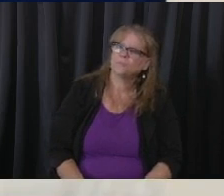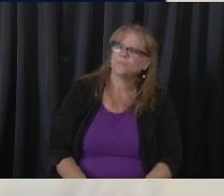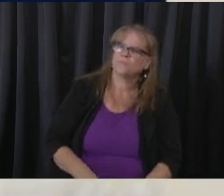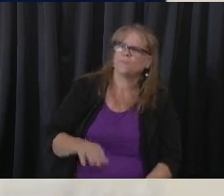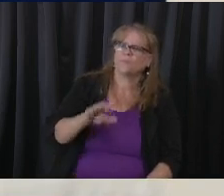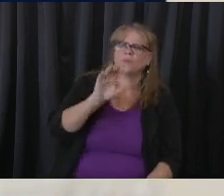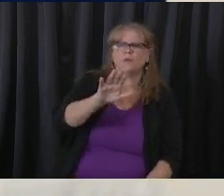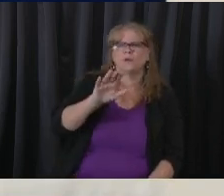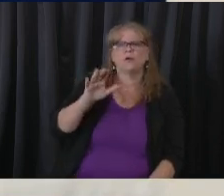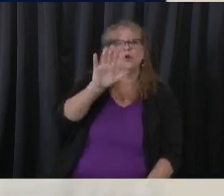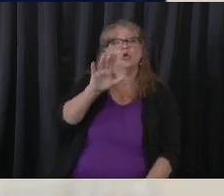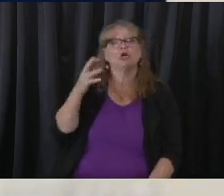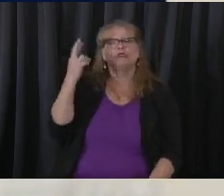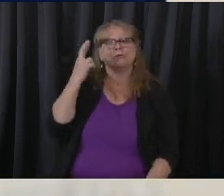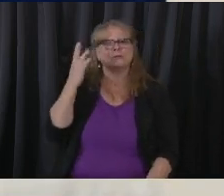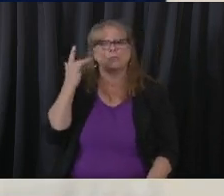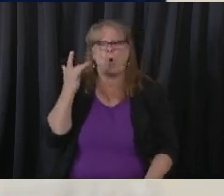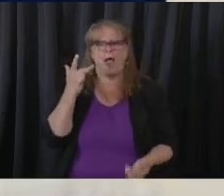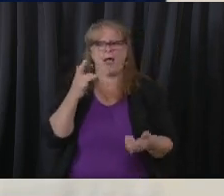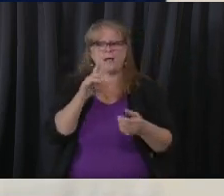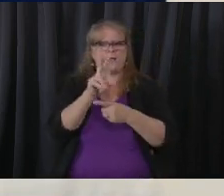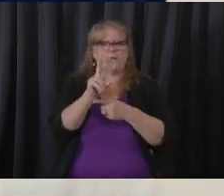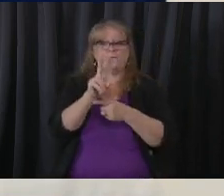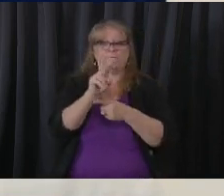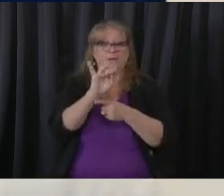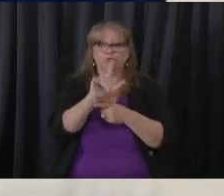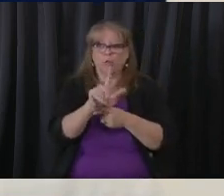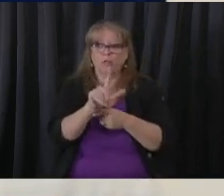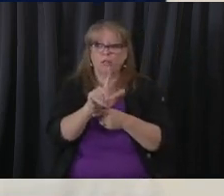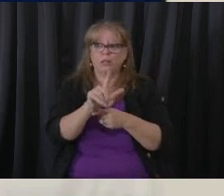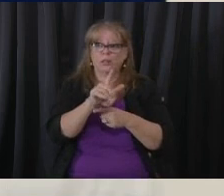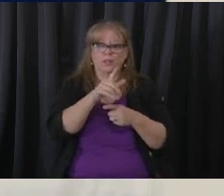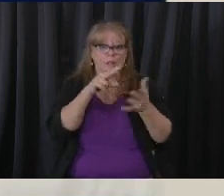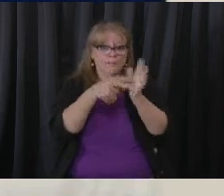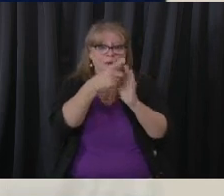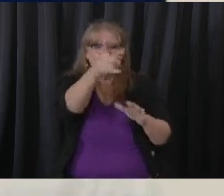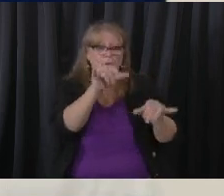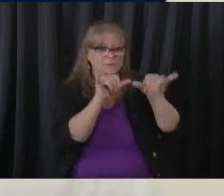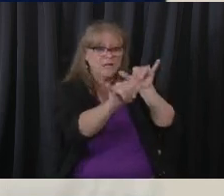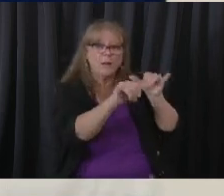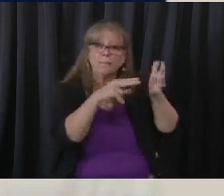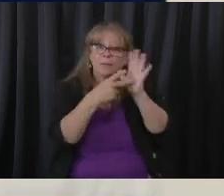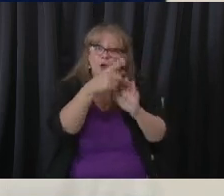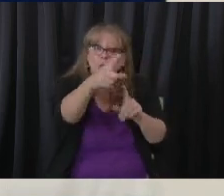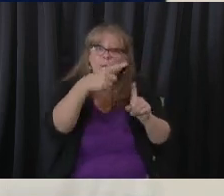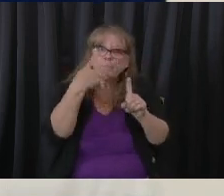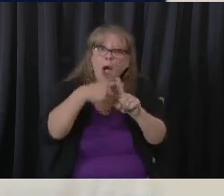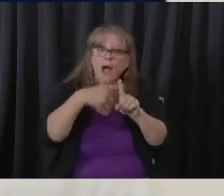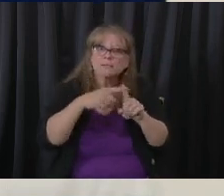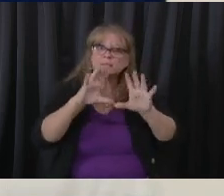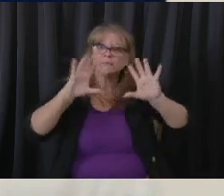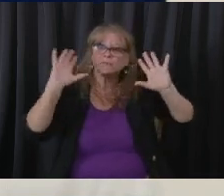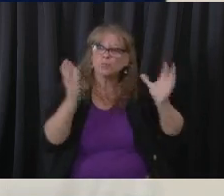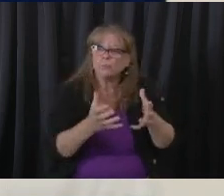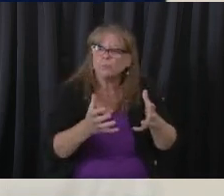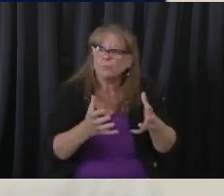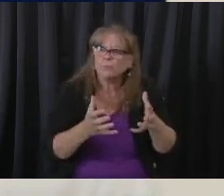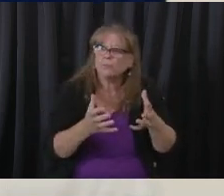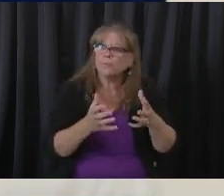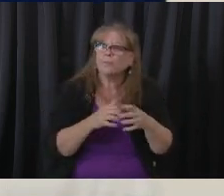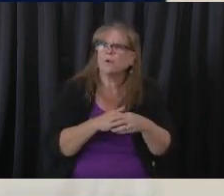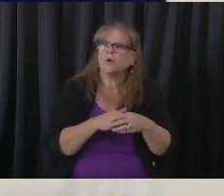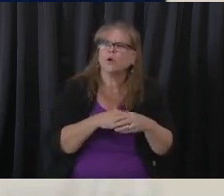positive tests within your team? Also, do we currently have an updated R0 value? And can you definitively